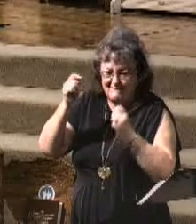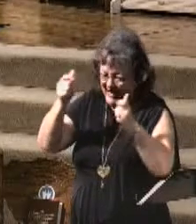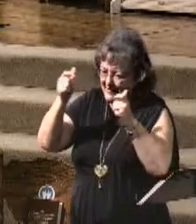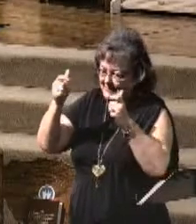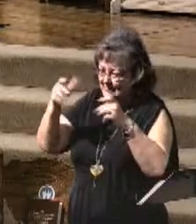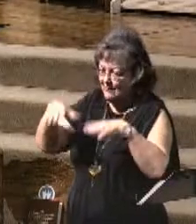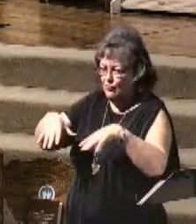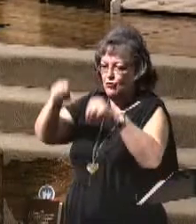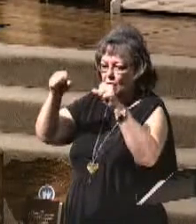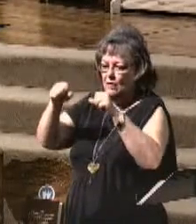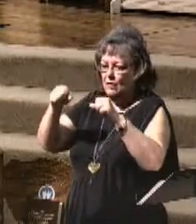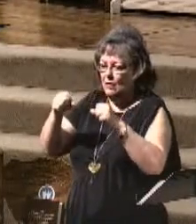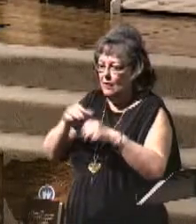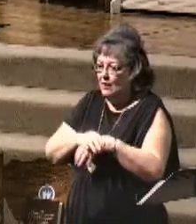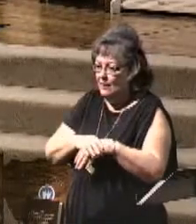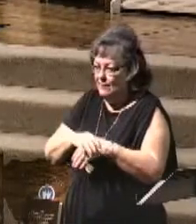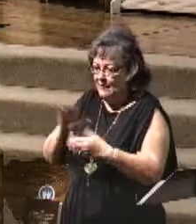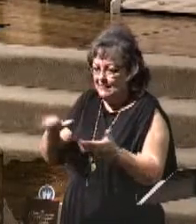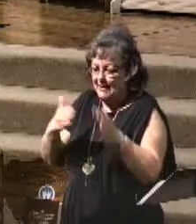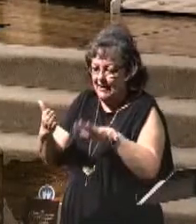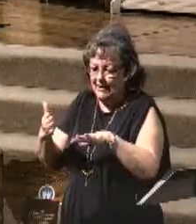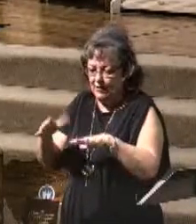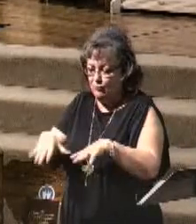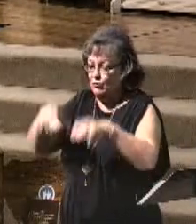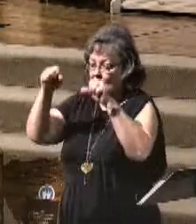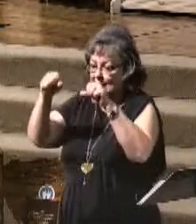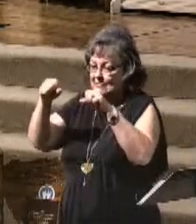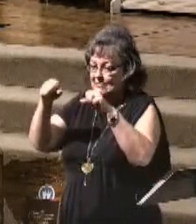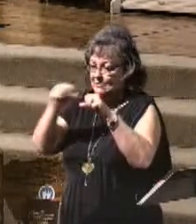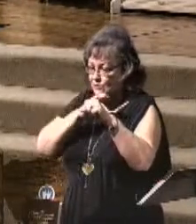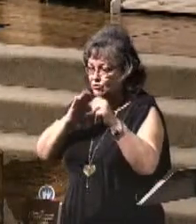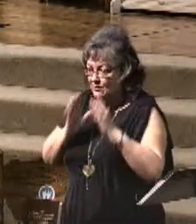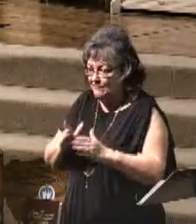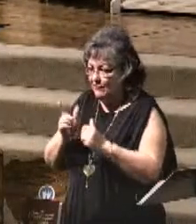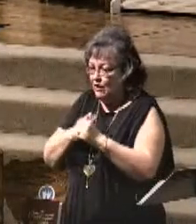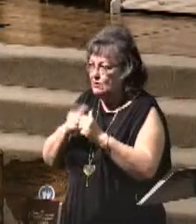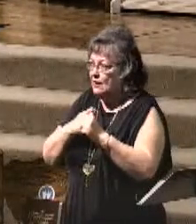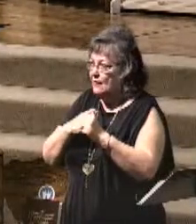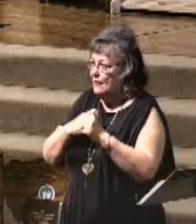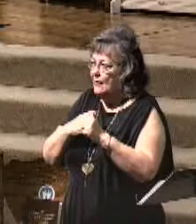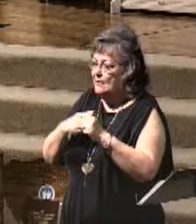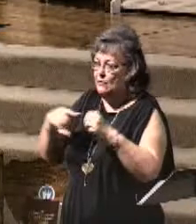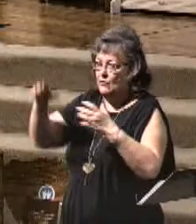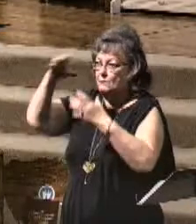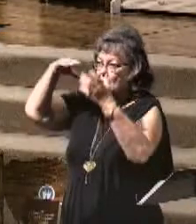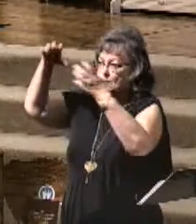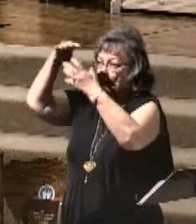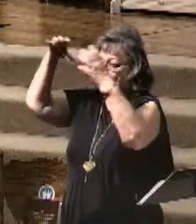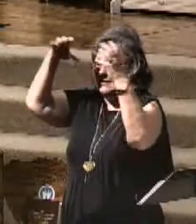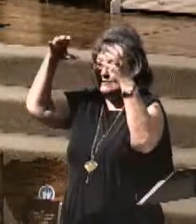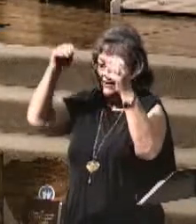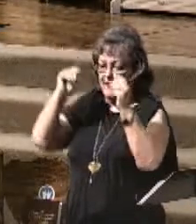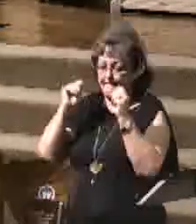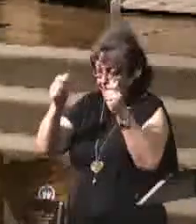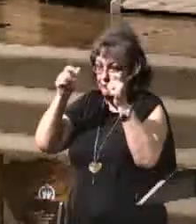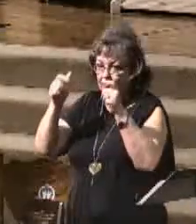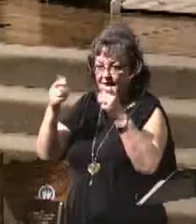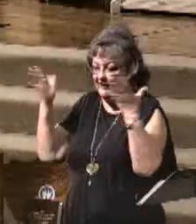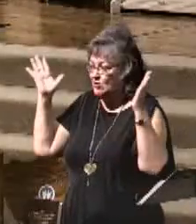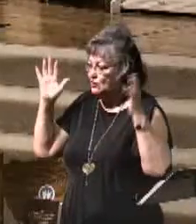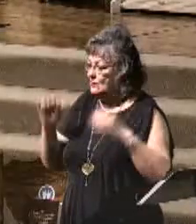It won't be something, I mean, the dead in Christ will rise first, we which are alive and remains, we caught up together with them in the clouds. mean, all of that end up, it's gone.